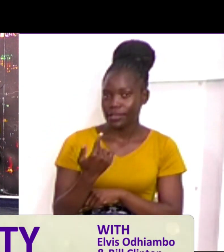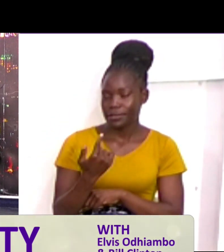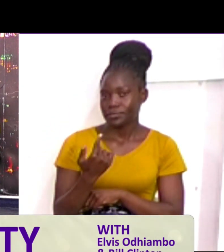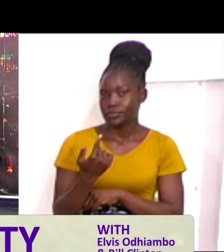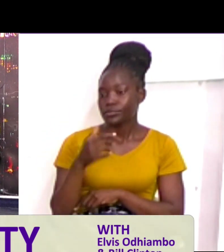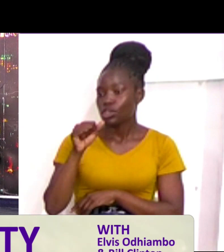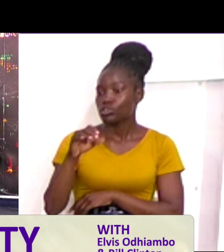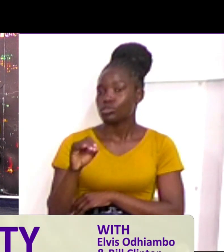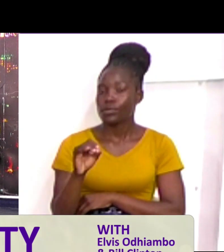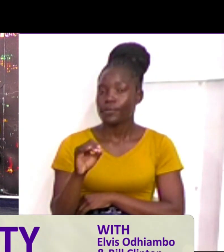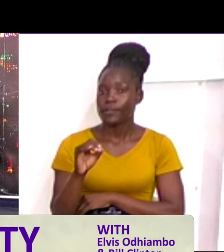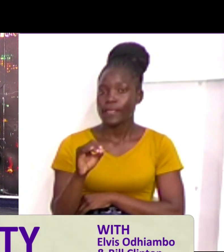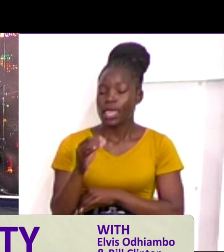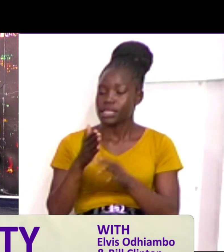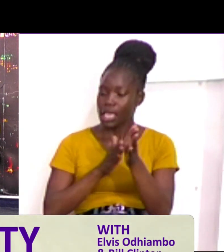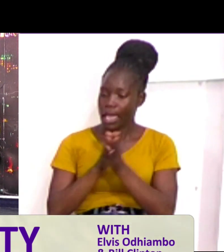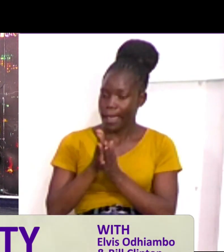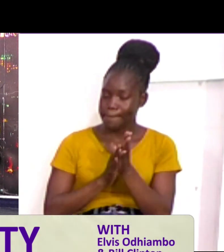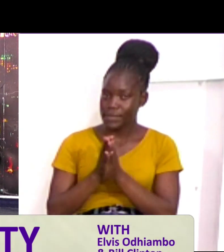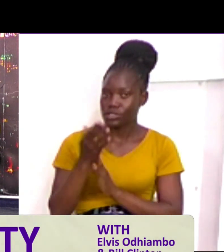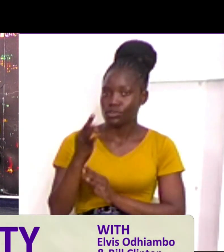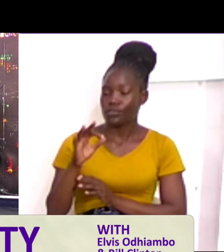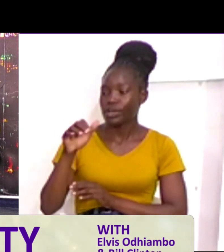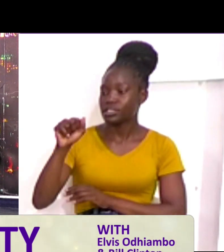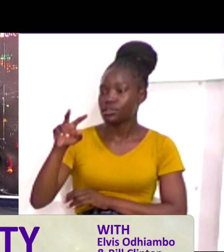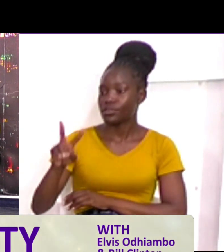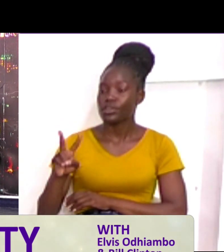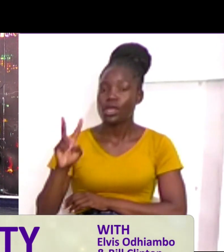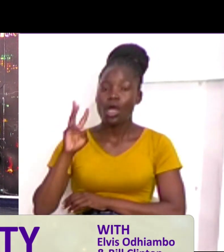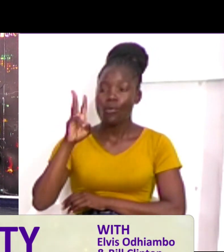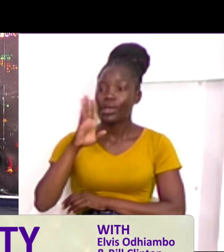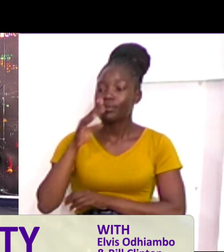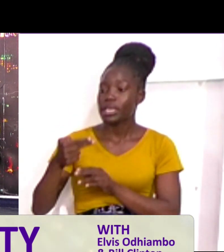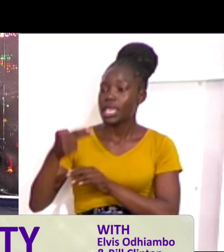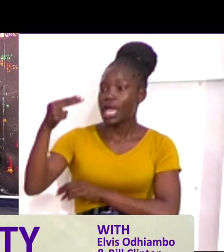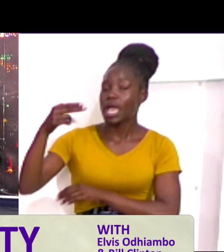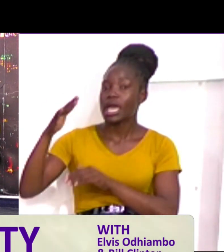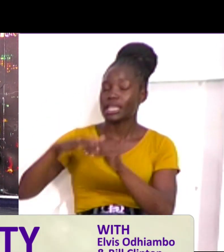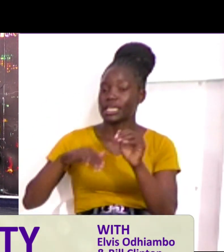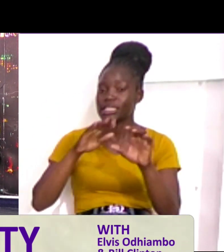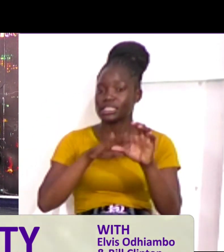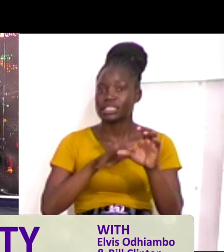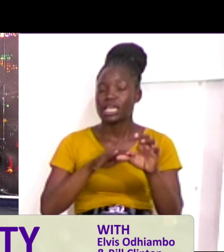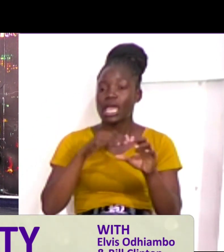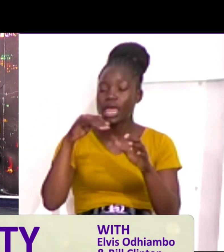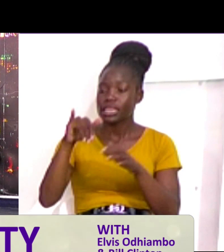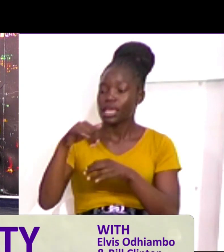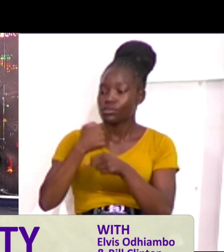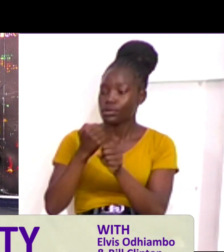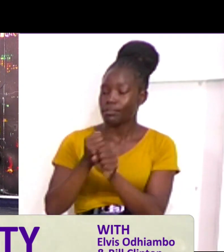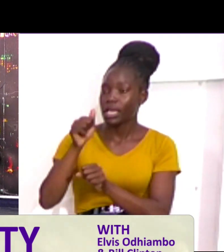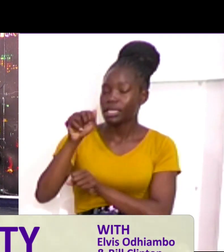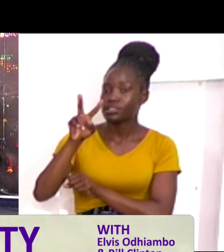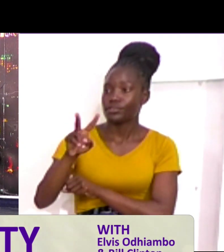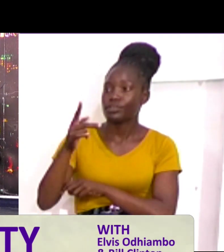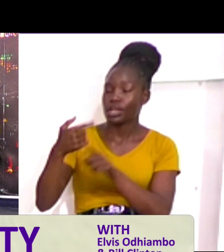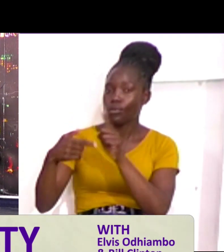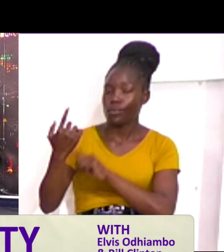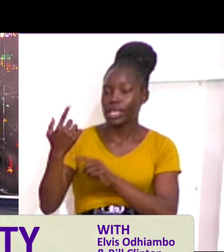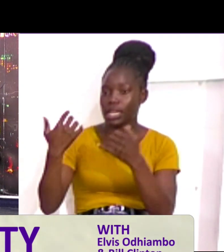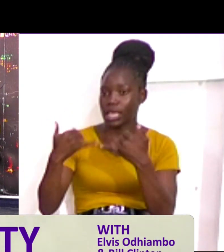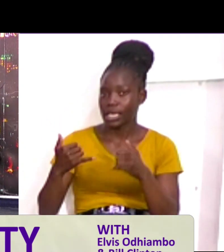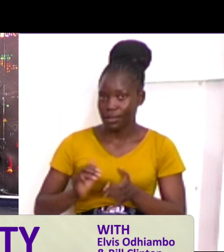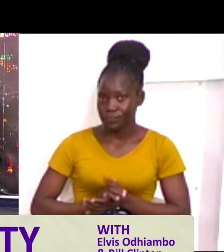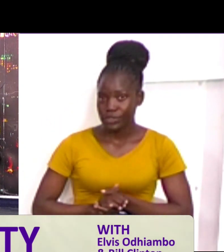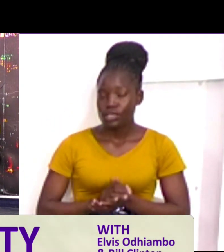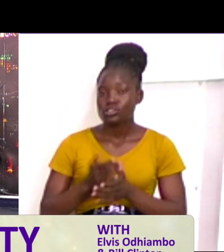something. So the ambition of Aston Villa will be higher than that of Chelsea, and that will make them win the game. All right.